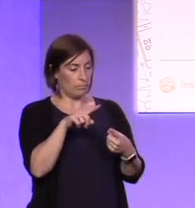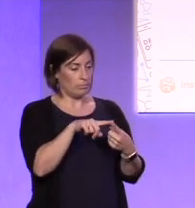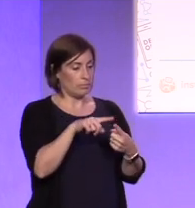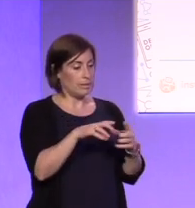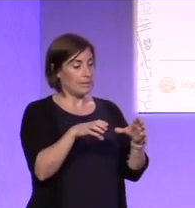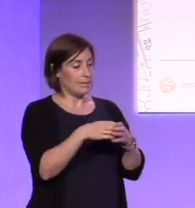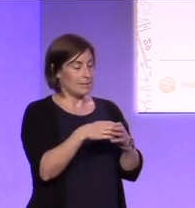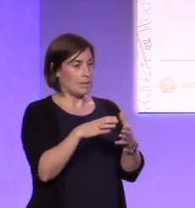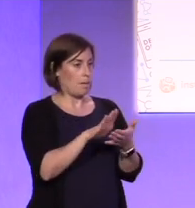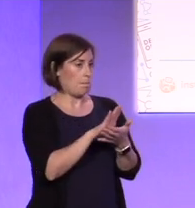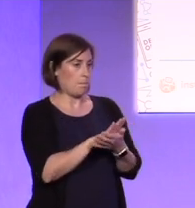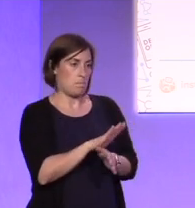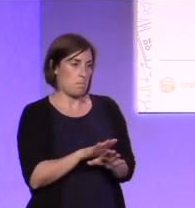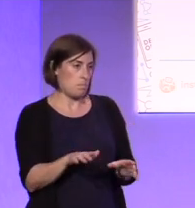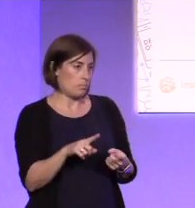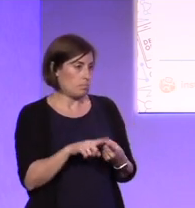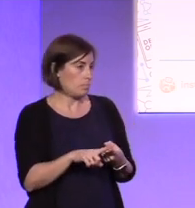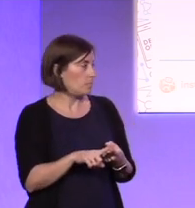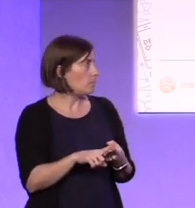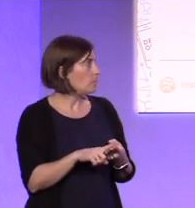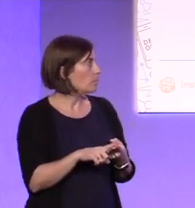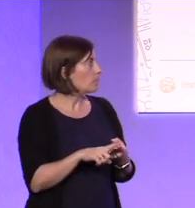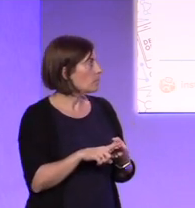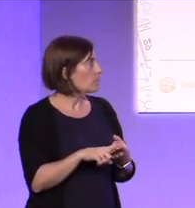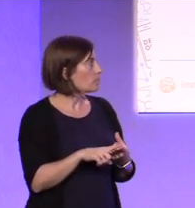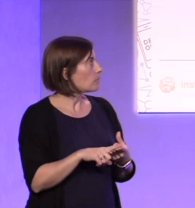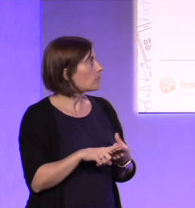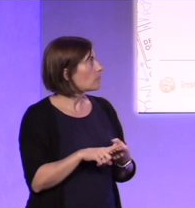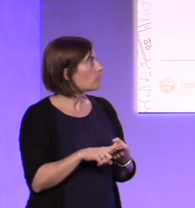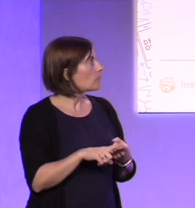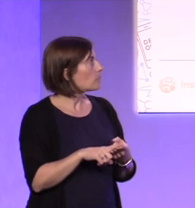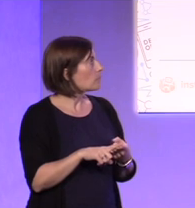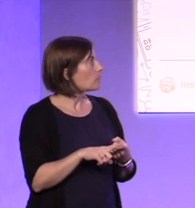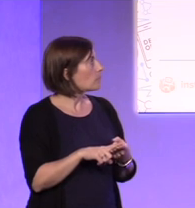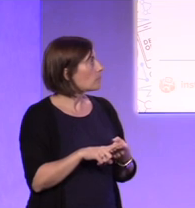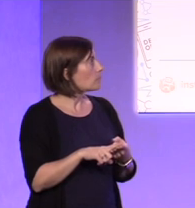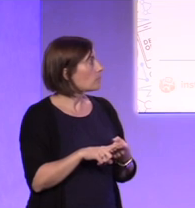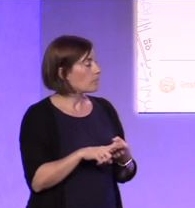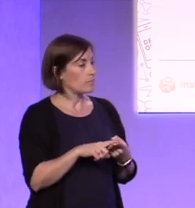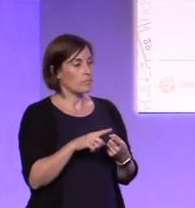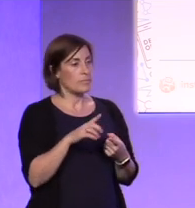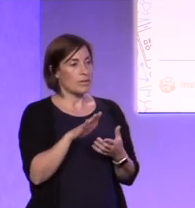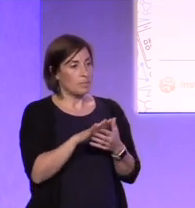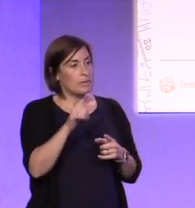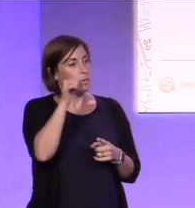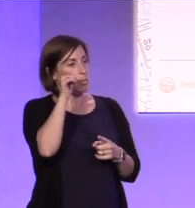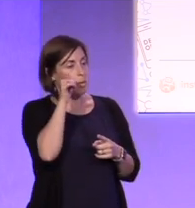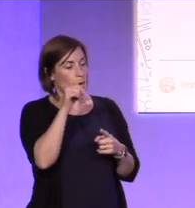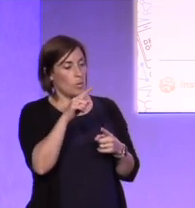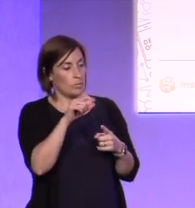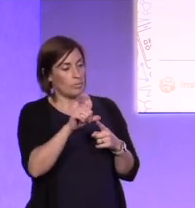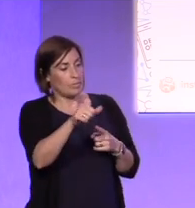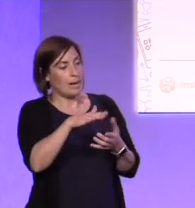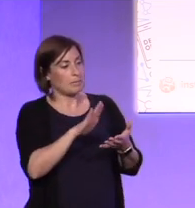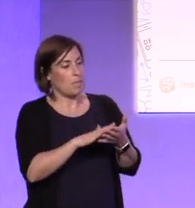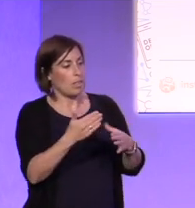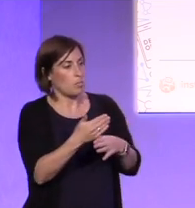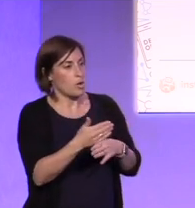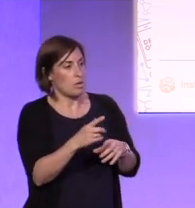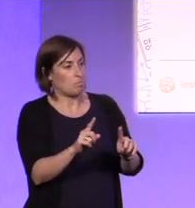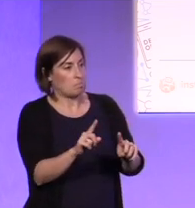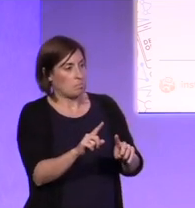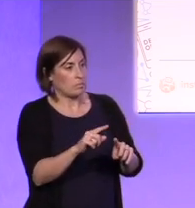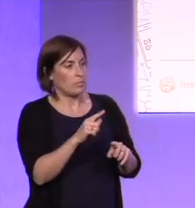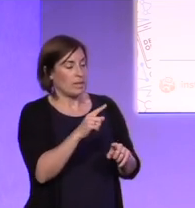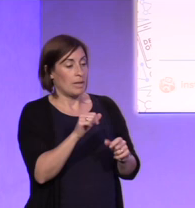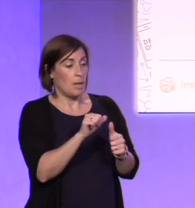the effects of what's going to happen in the next week, the next month. And it enables you to take proactive action to correct these things before they start to